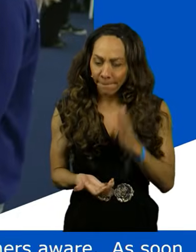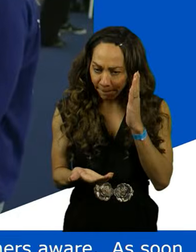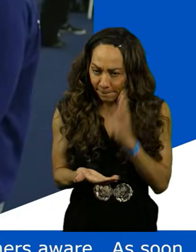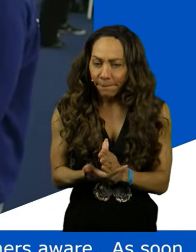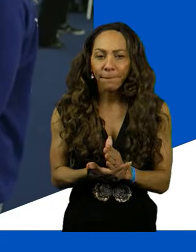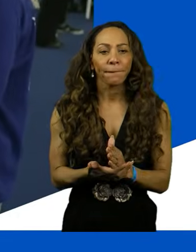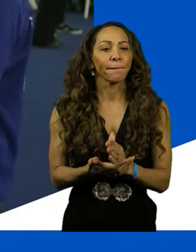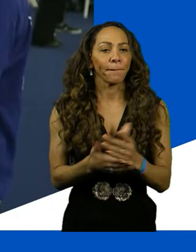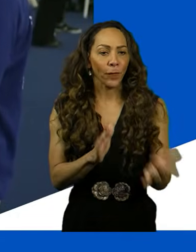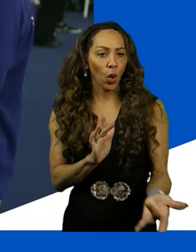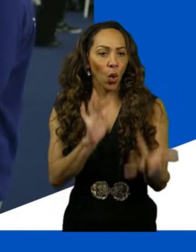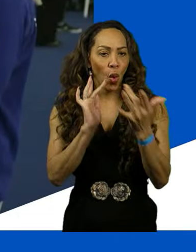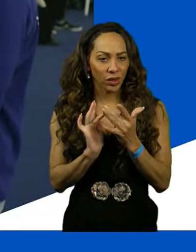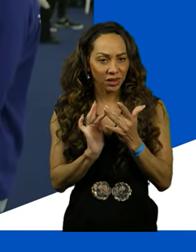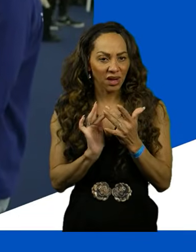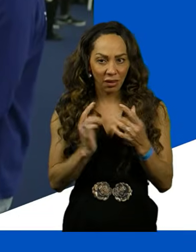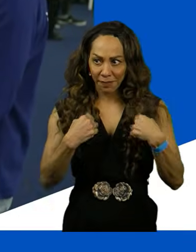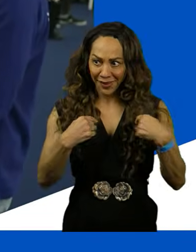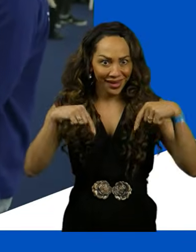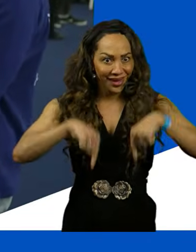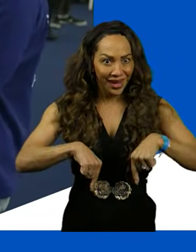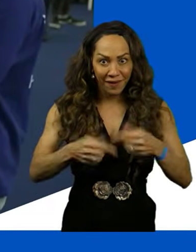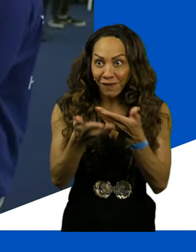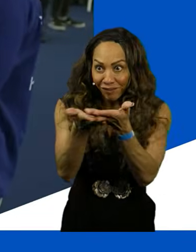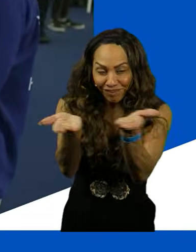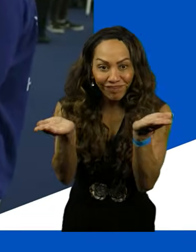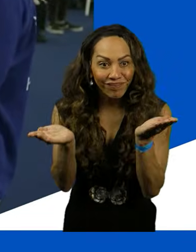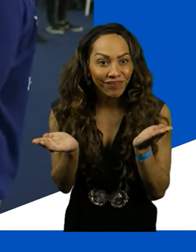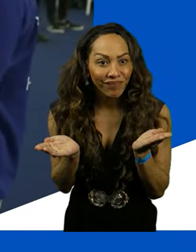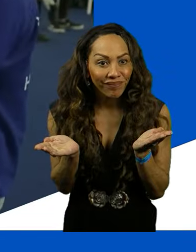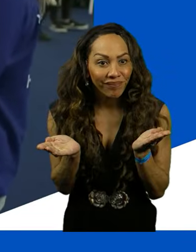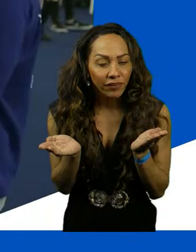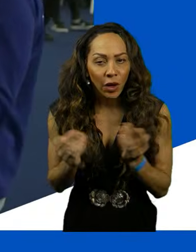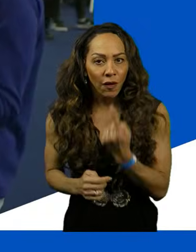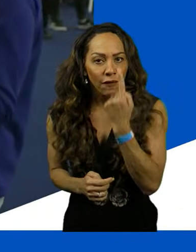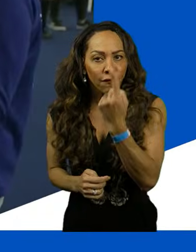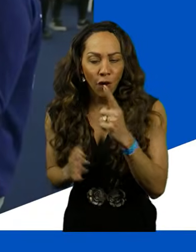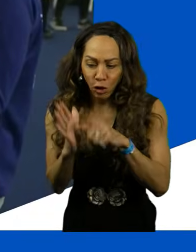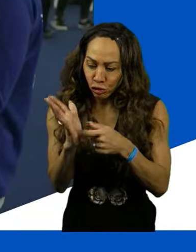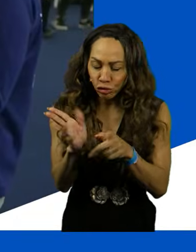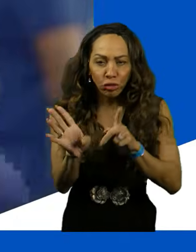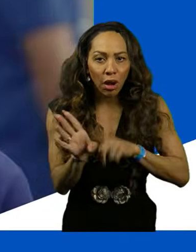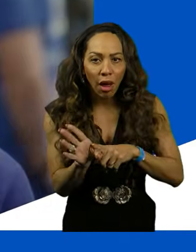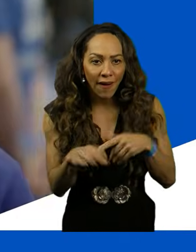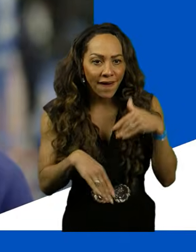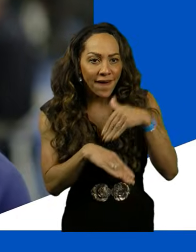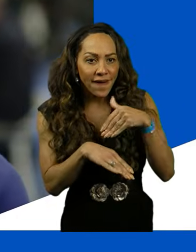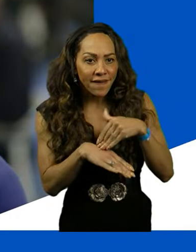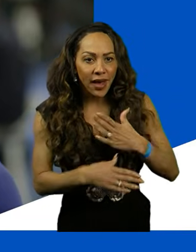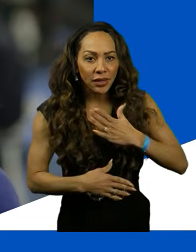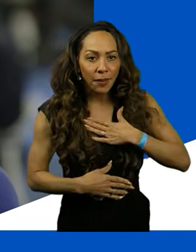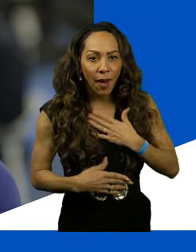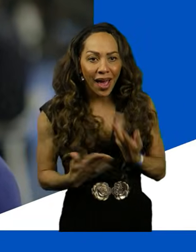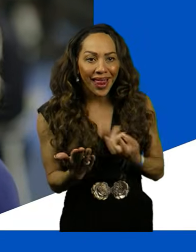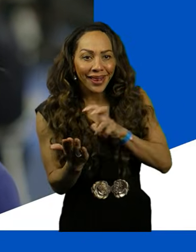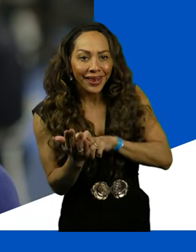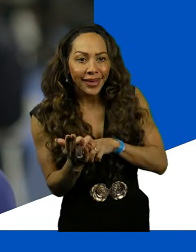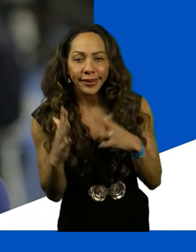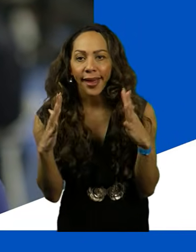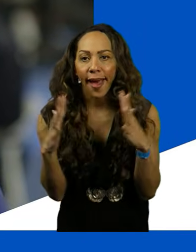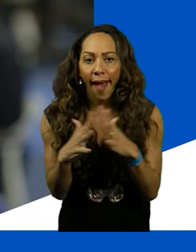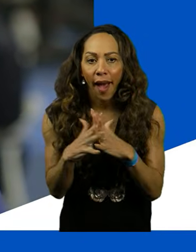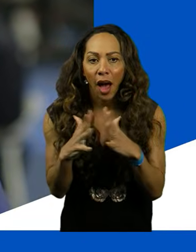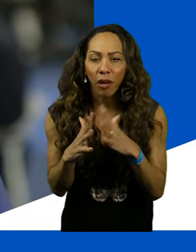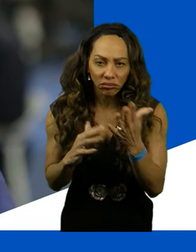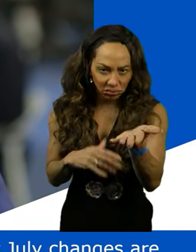That is what we're here for. If you are unsure how those 1st of July changes are going to affect your lease moving forward, we just say give